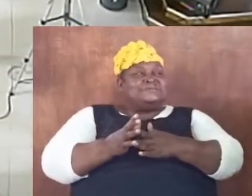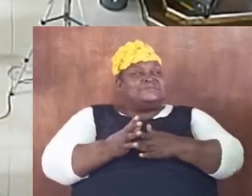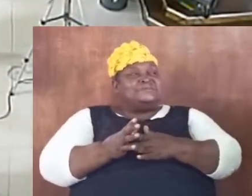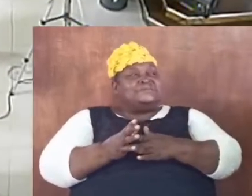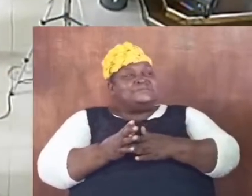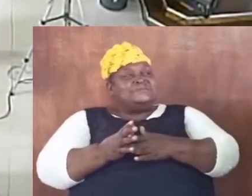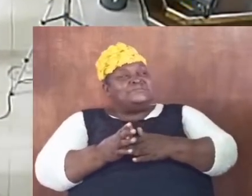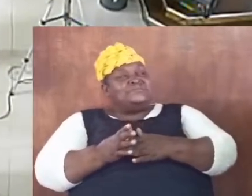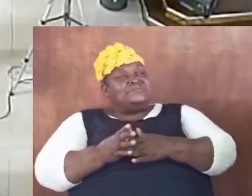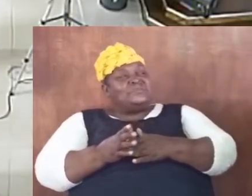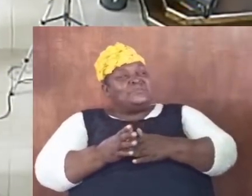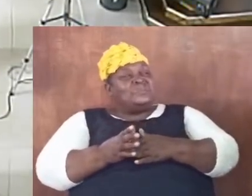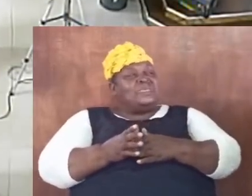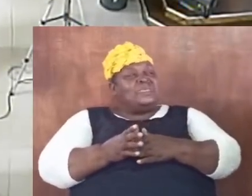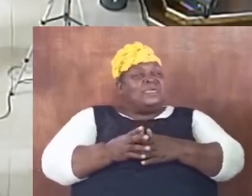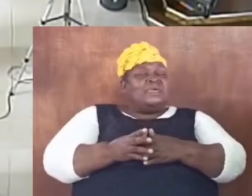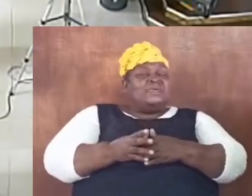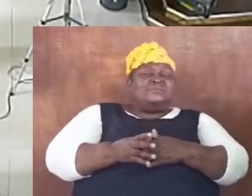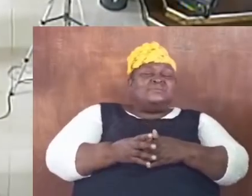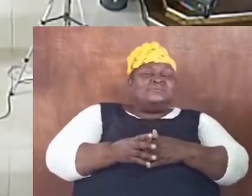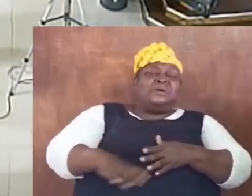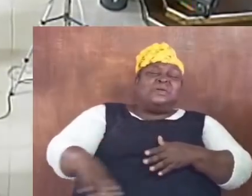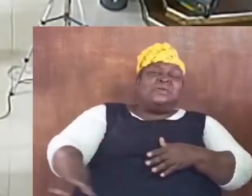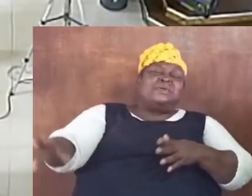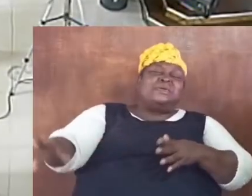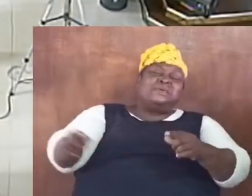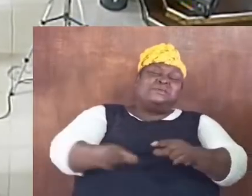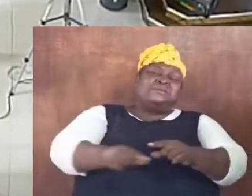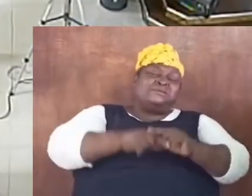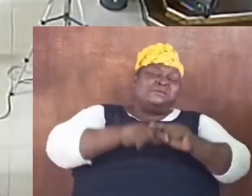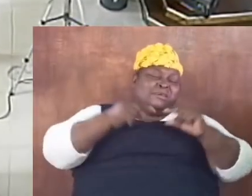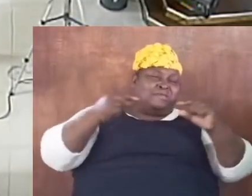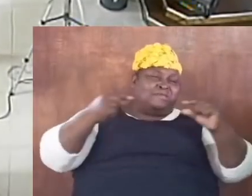the great, the great.